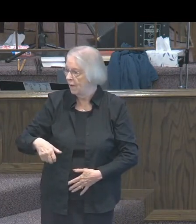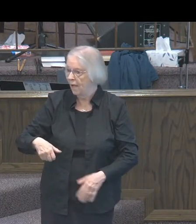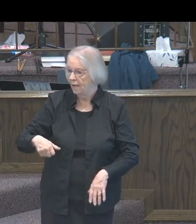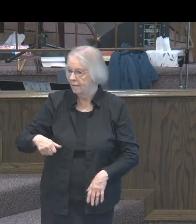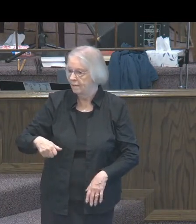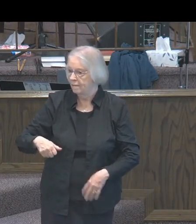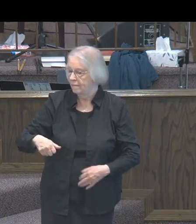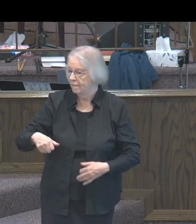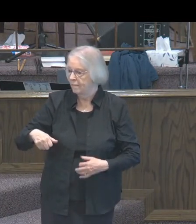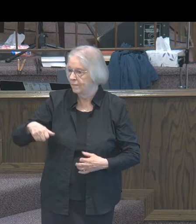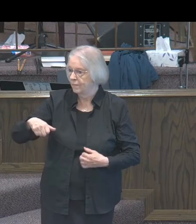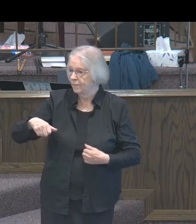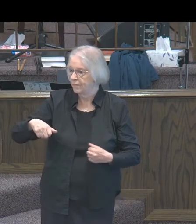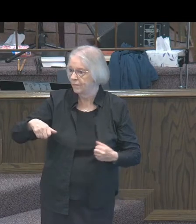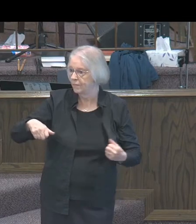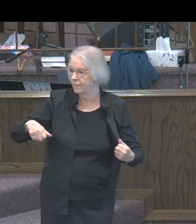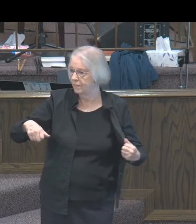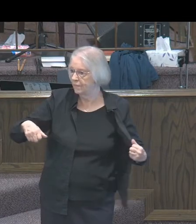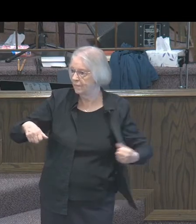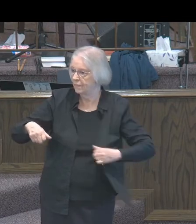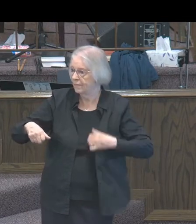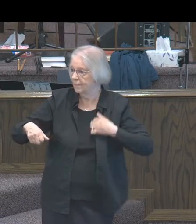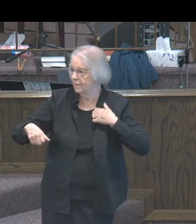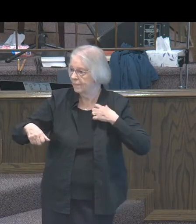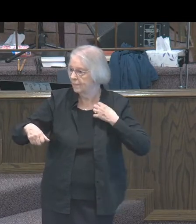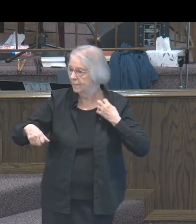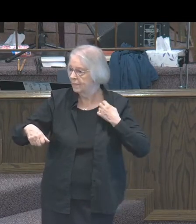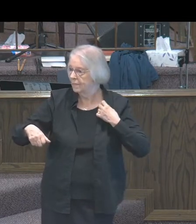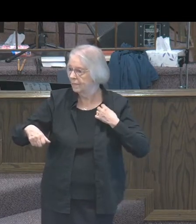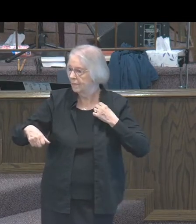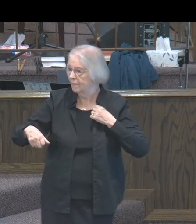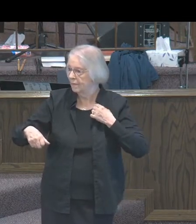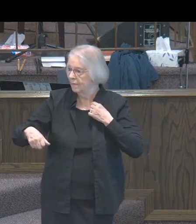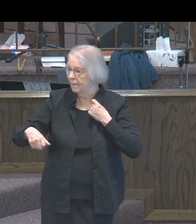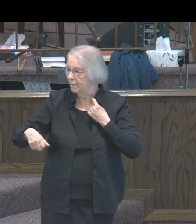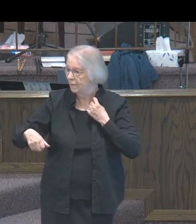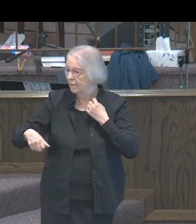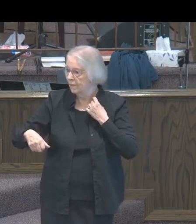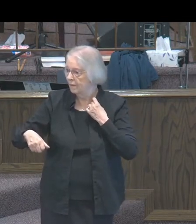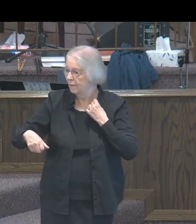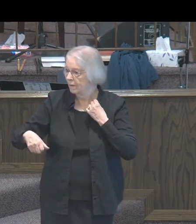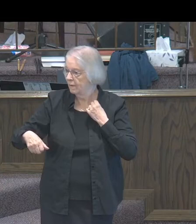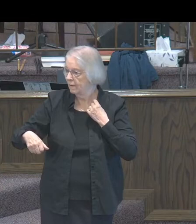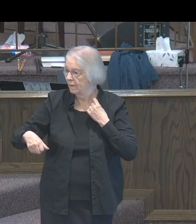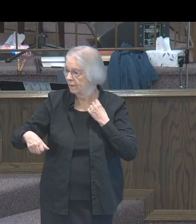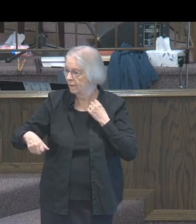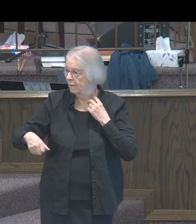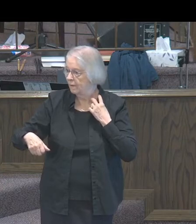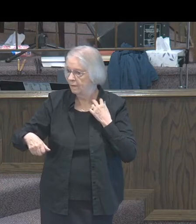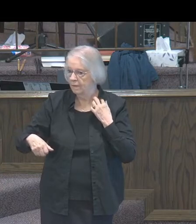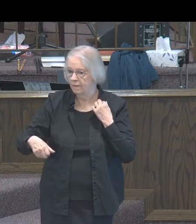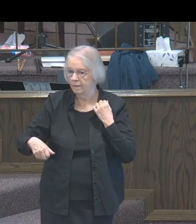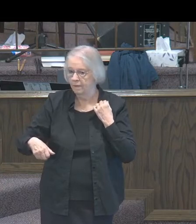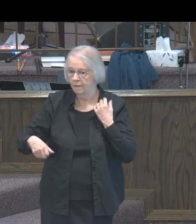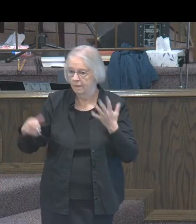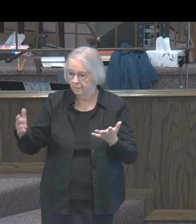to experience all that Al and Dee have to offer to them as well. And he said, I'm not